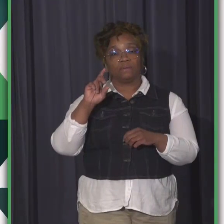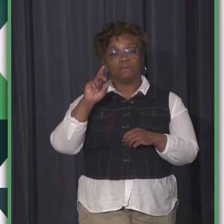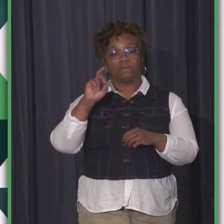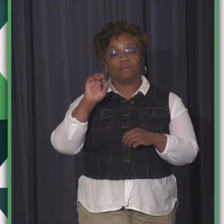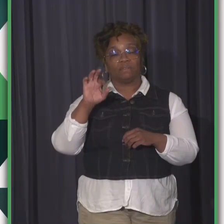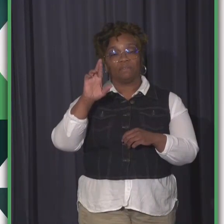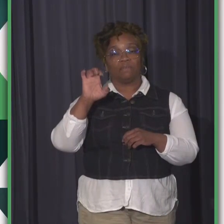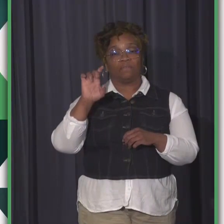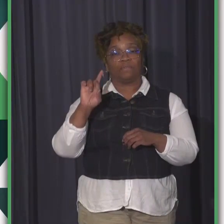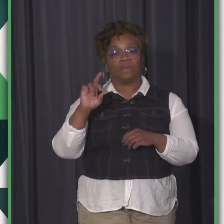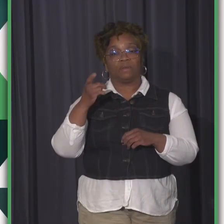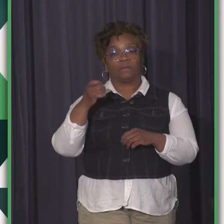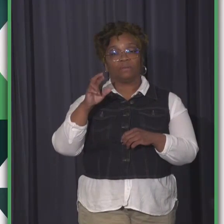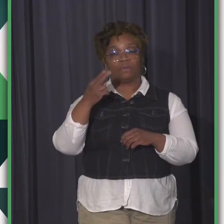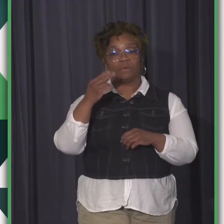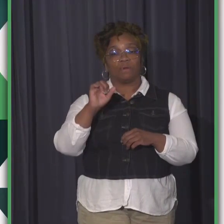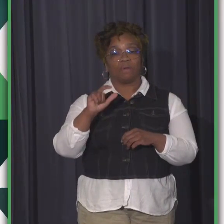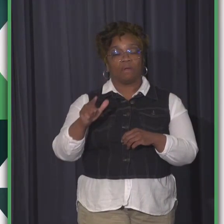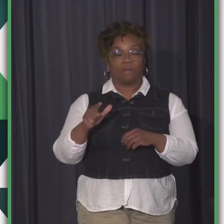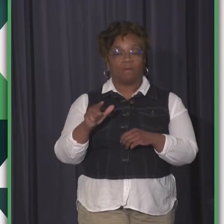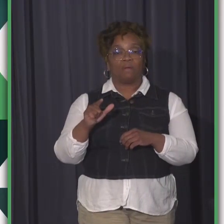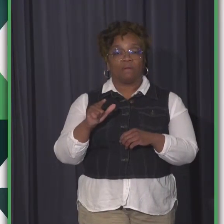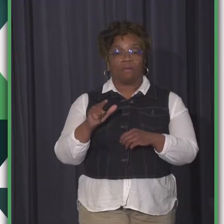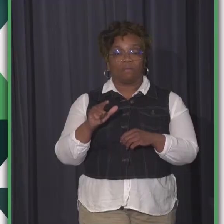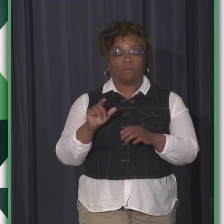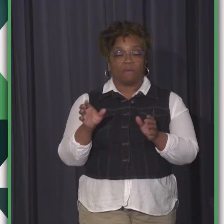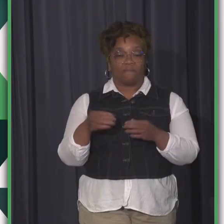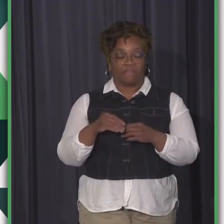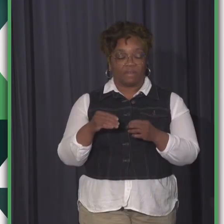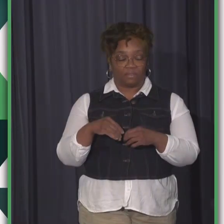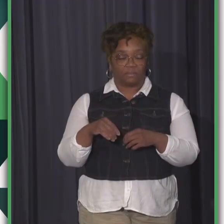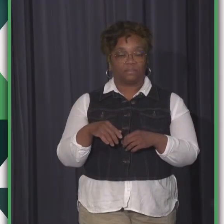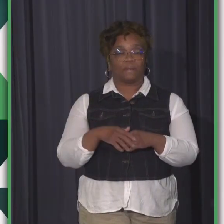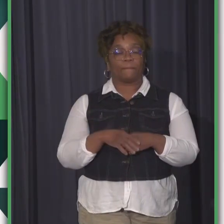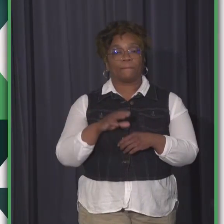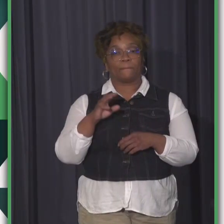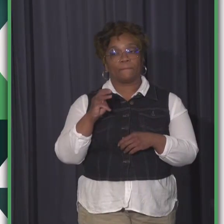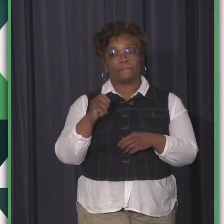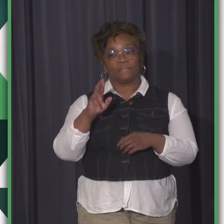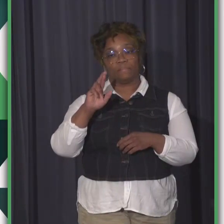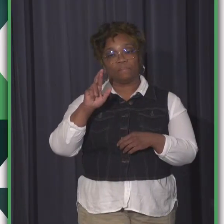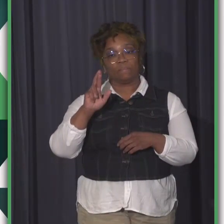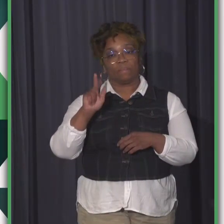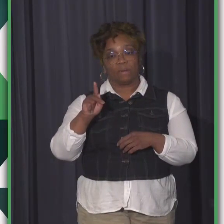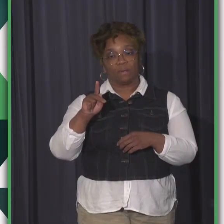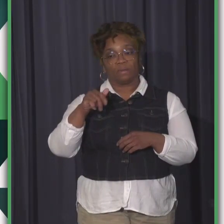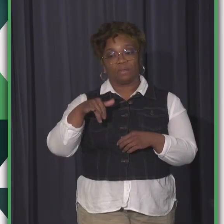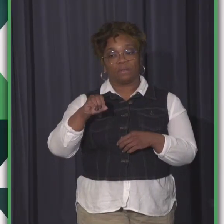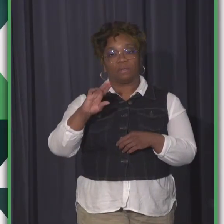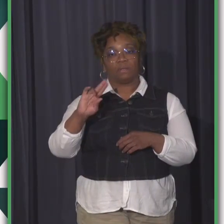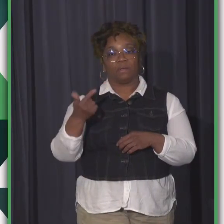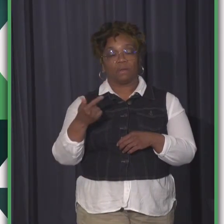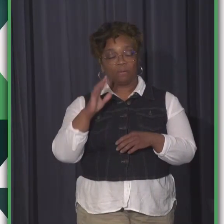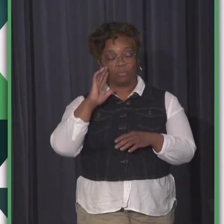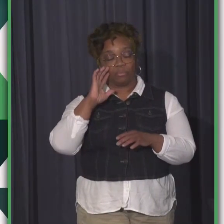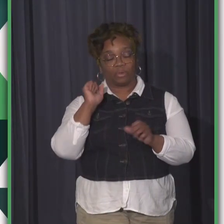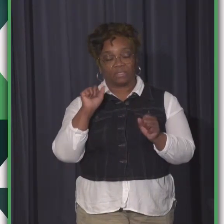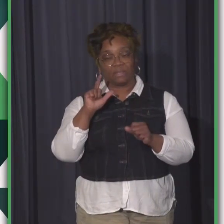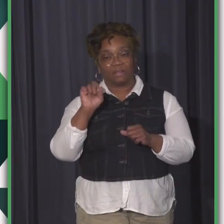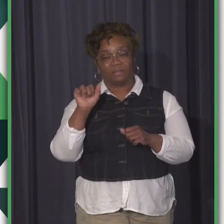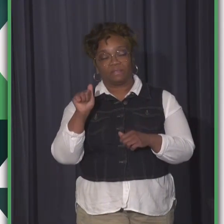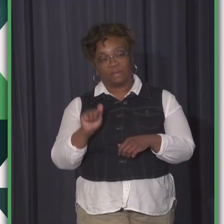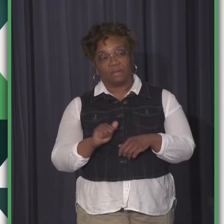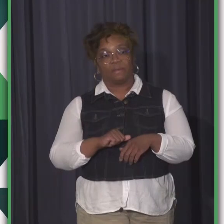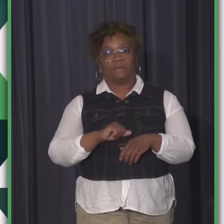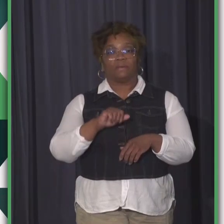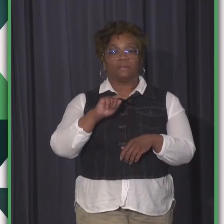Office of Councilmember Fred Durhall III, Mark Young, President of LSA, Ron Thomas, President of